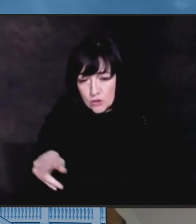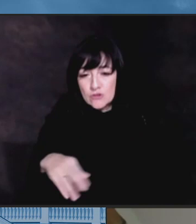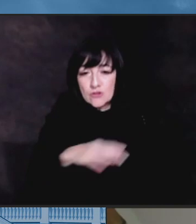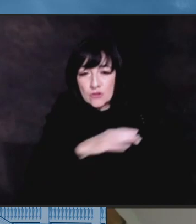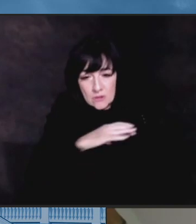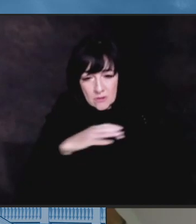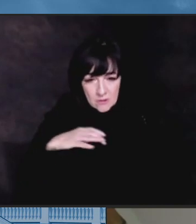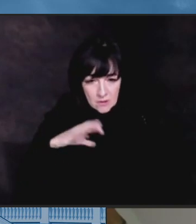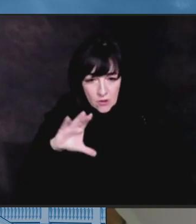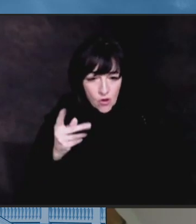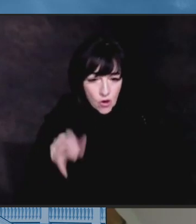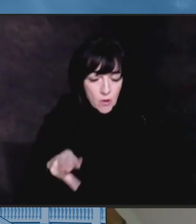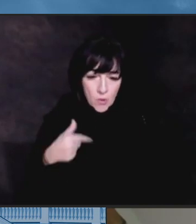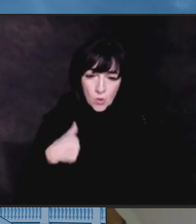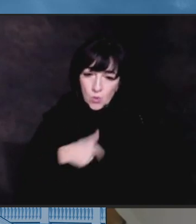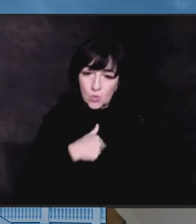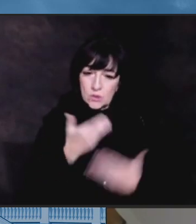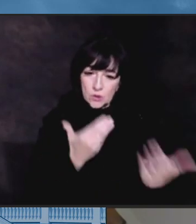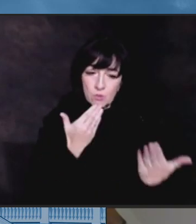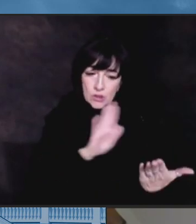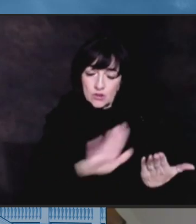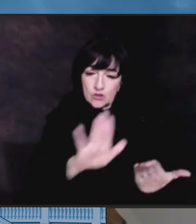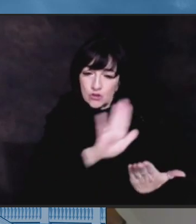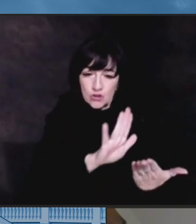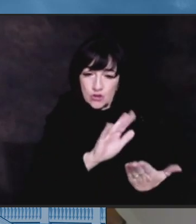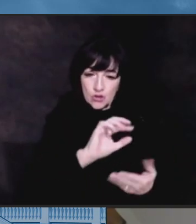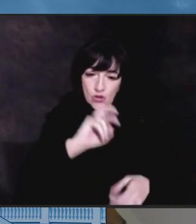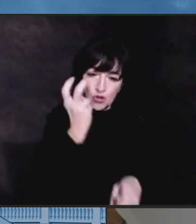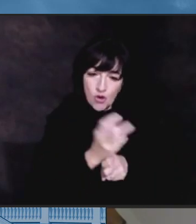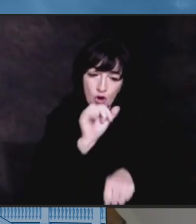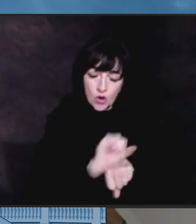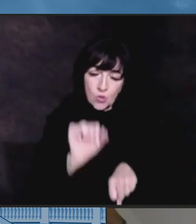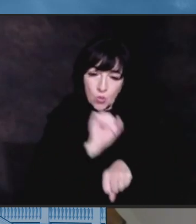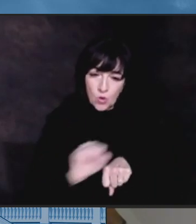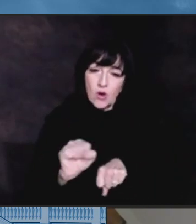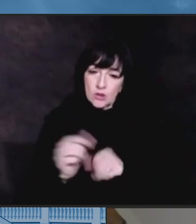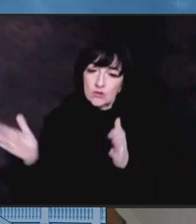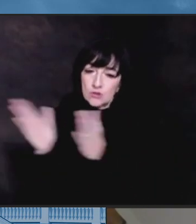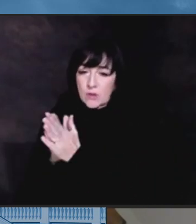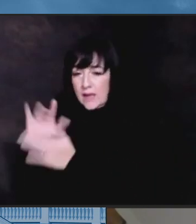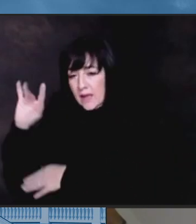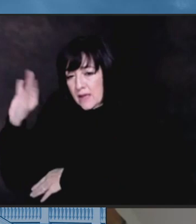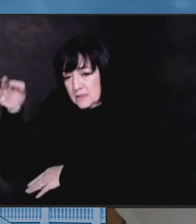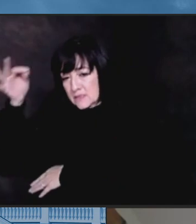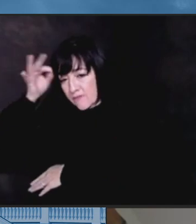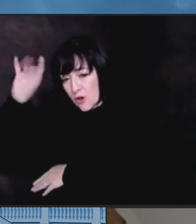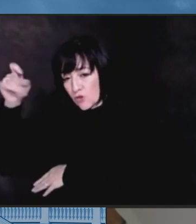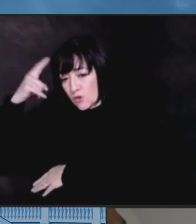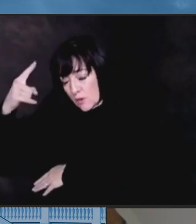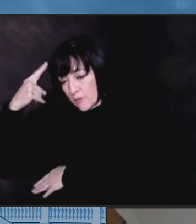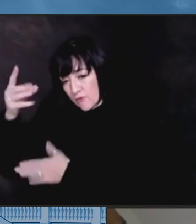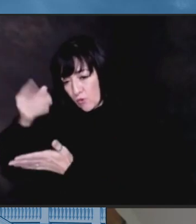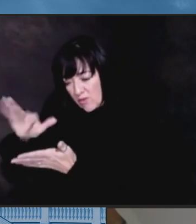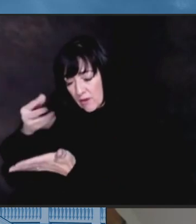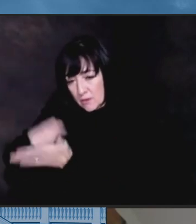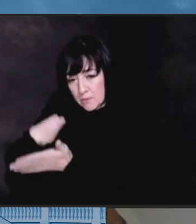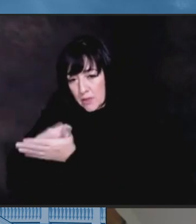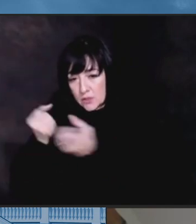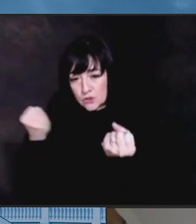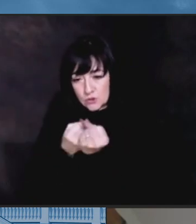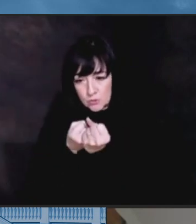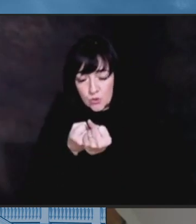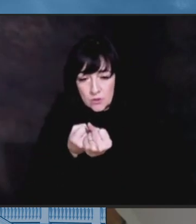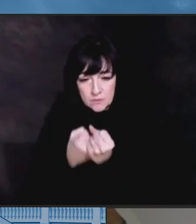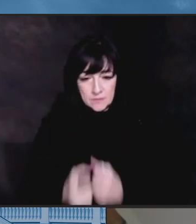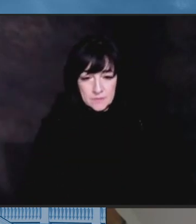aisle. We appreciate these resources that have been made available. The majority of a good number